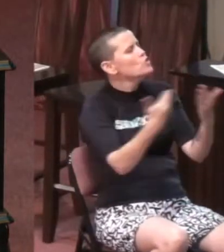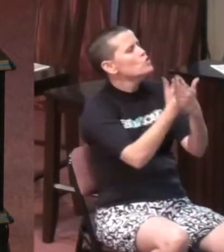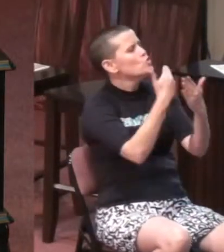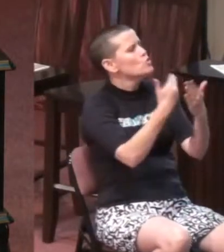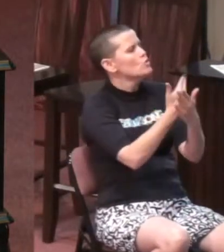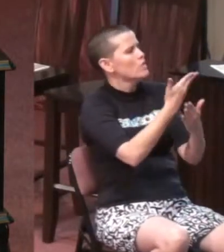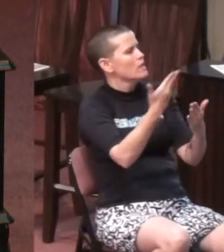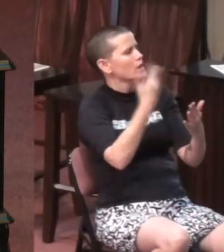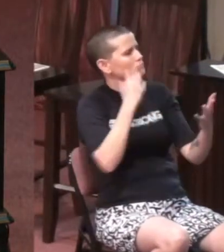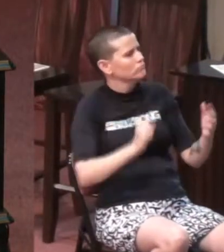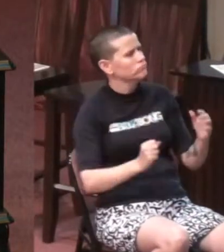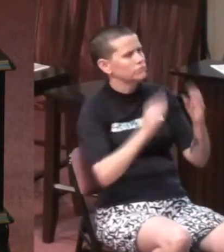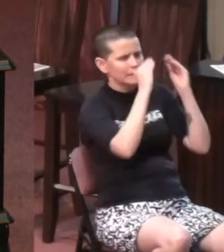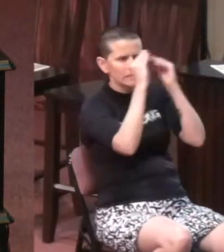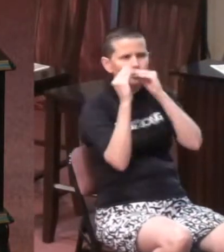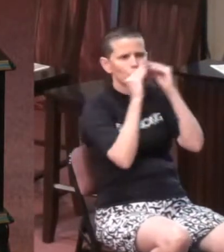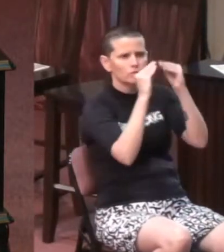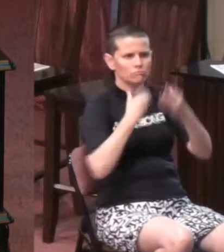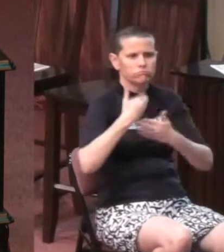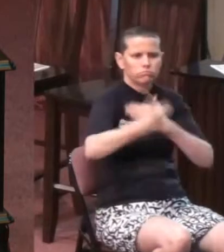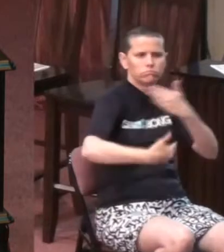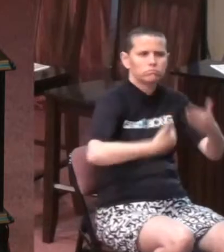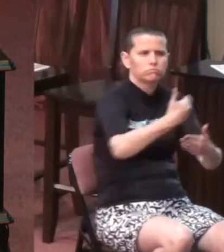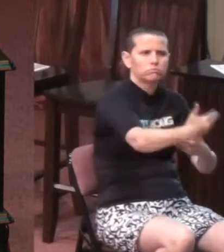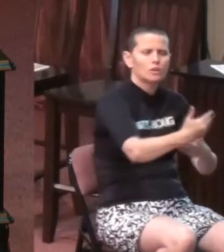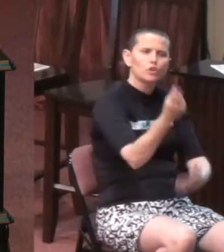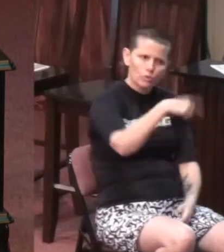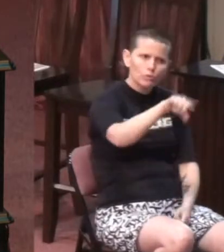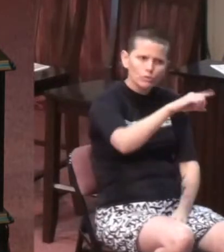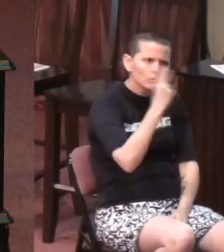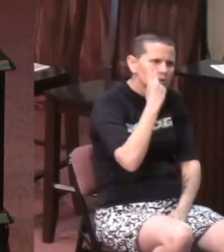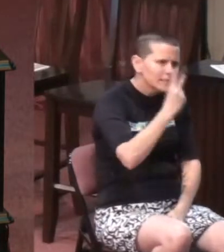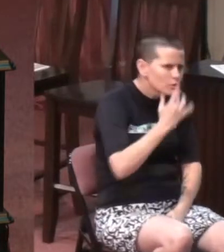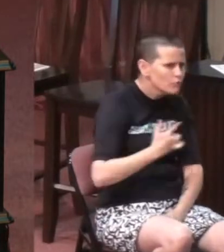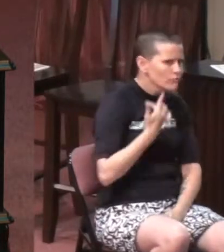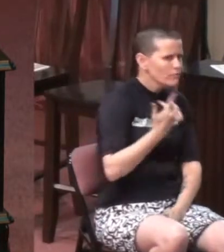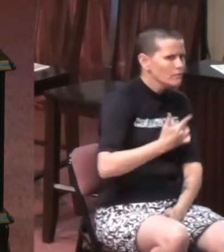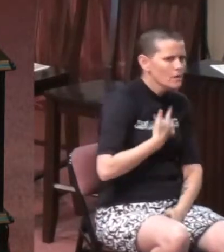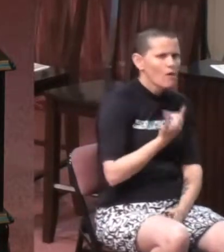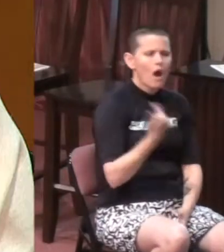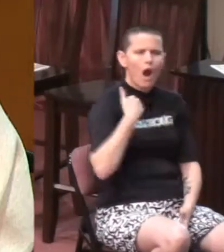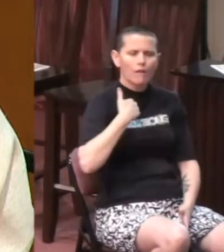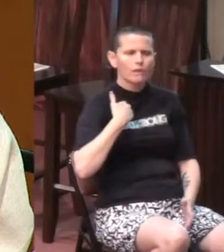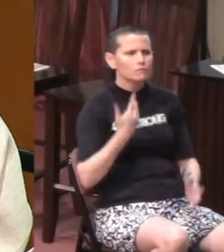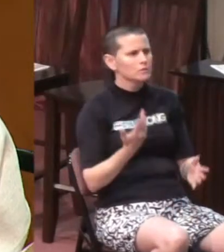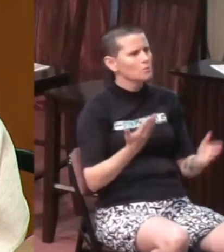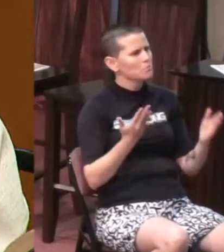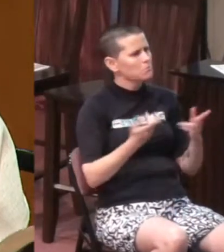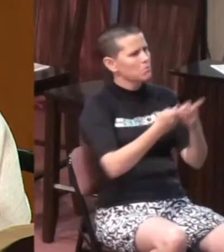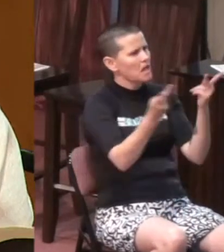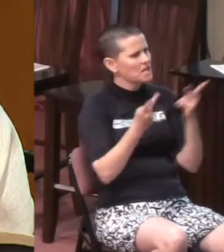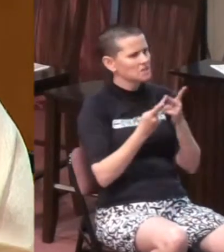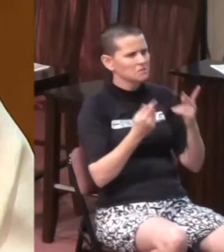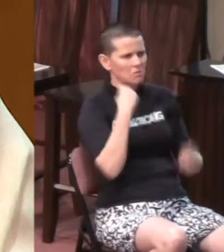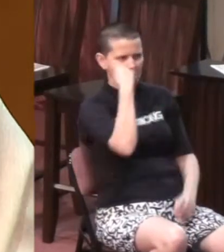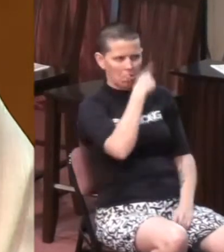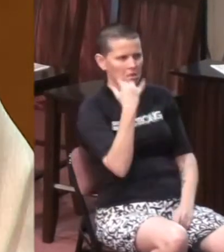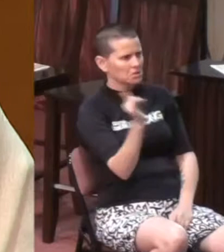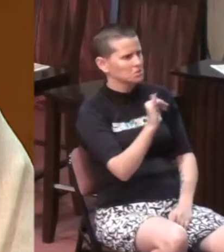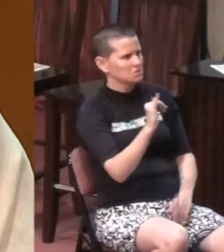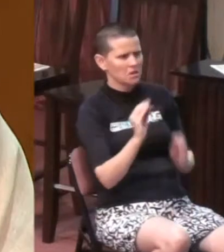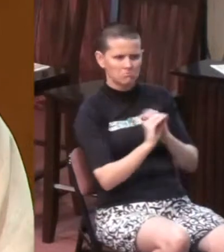perceive it? I will make a way in the wilderness and the rivers in the desert. There